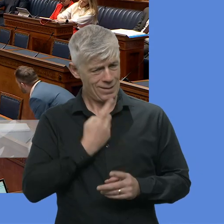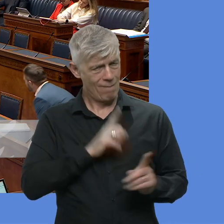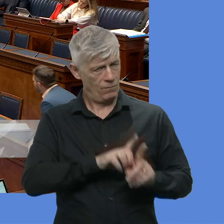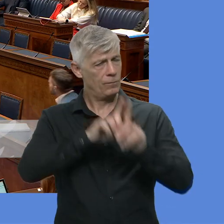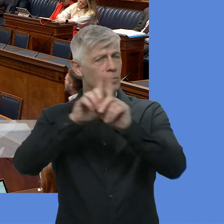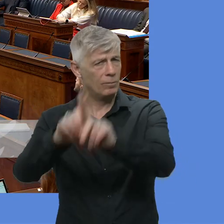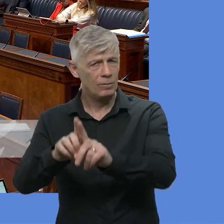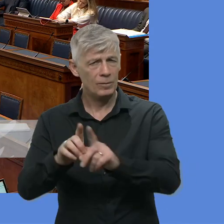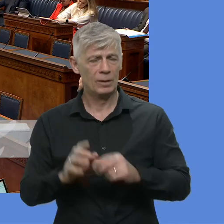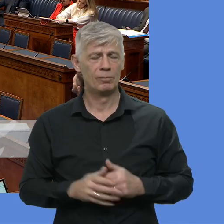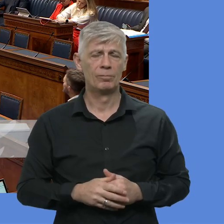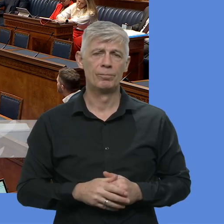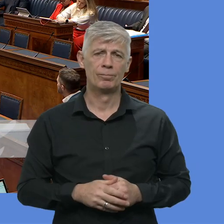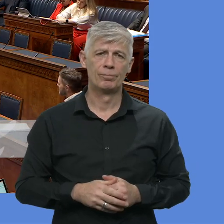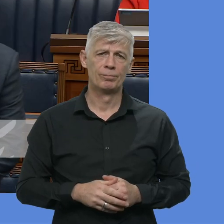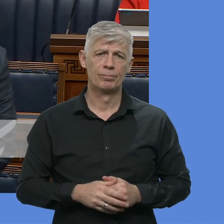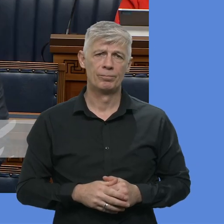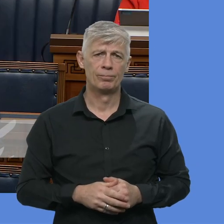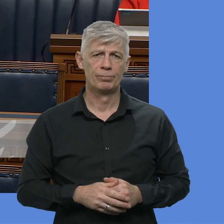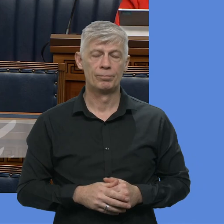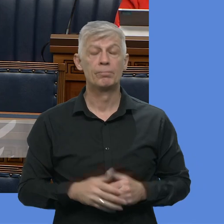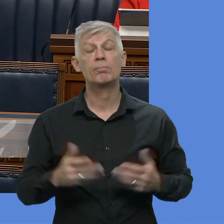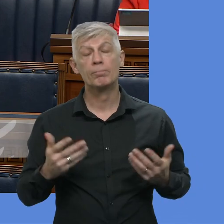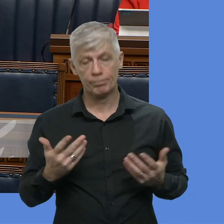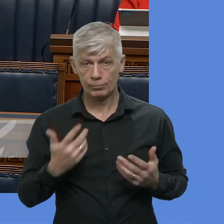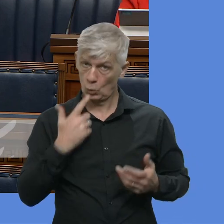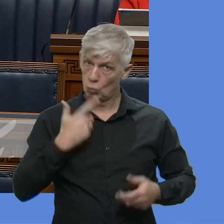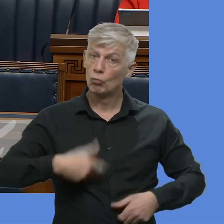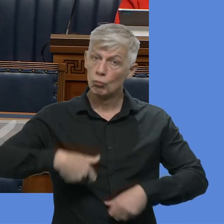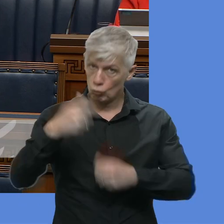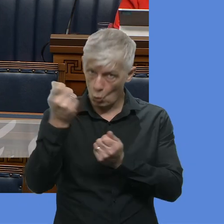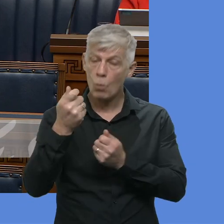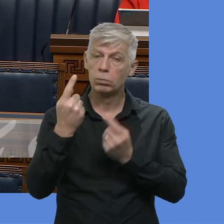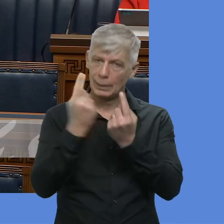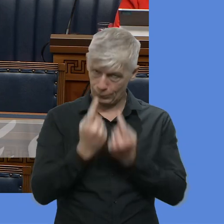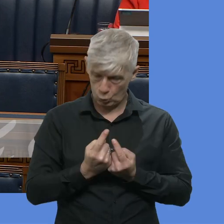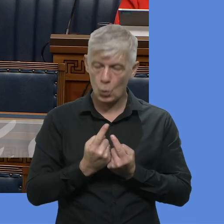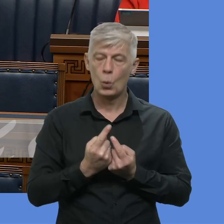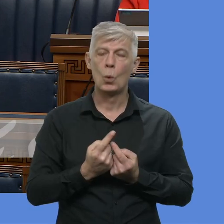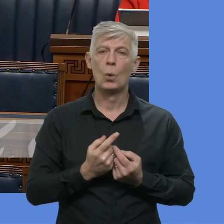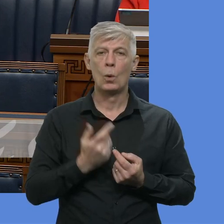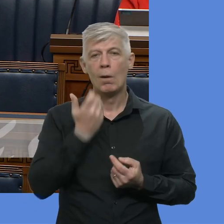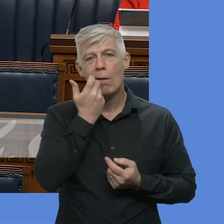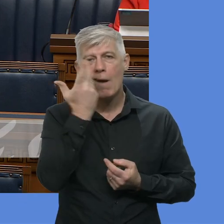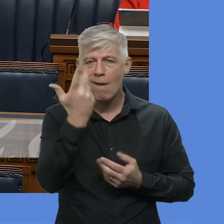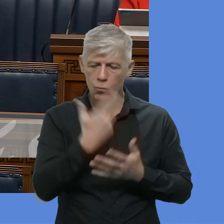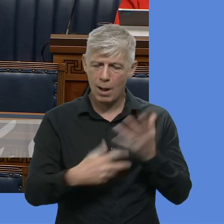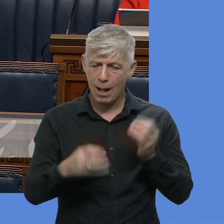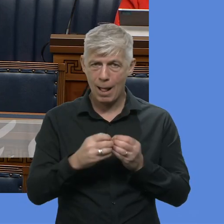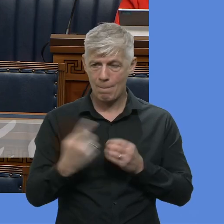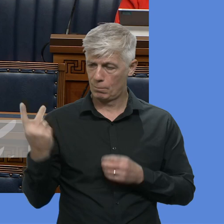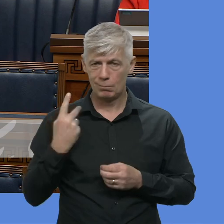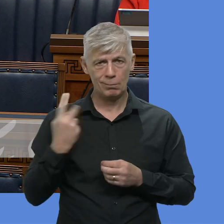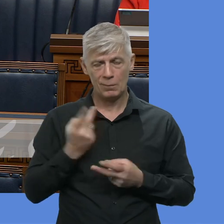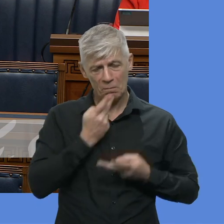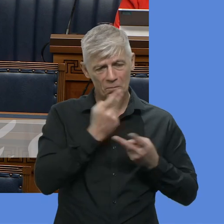Minister. So I raised this issue with the Sports Minister. Every club that I visited with the Sports Minister